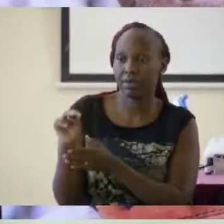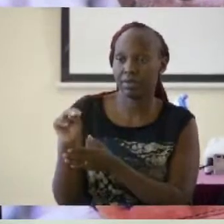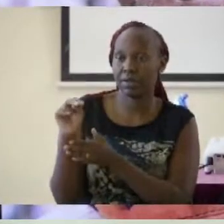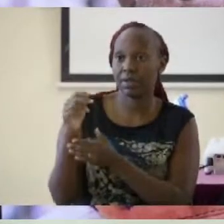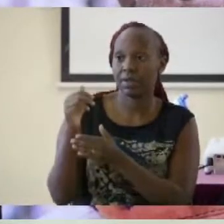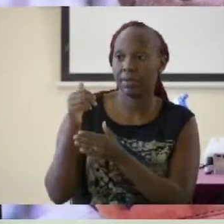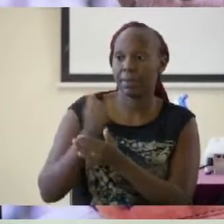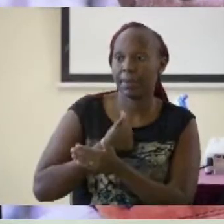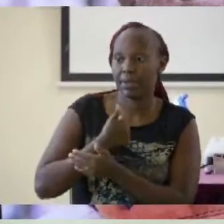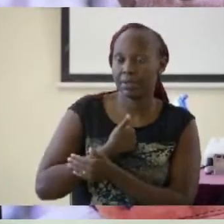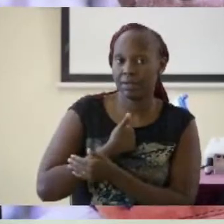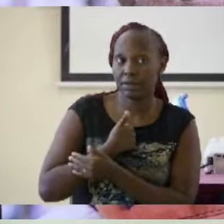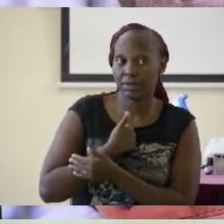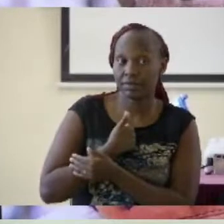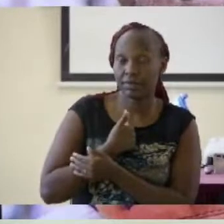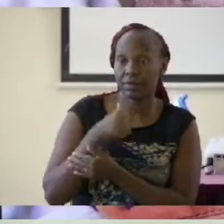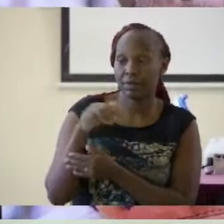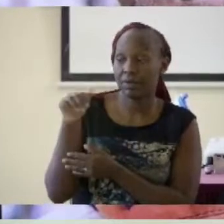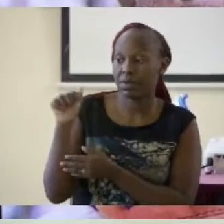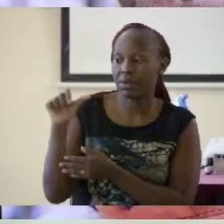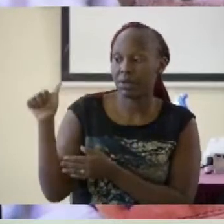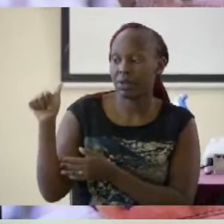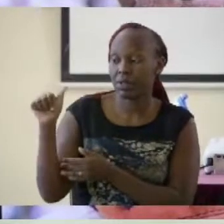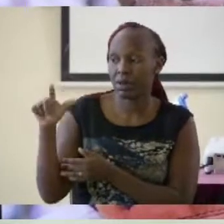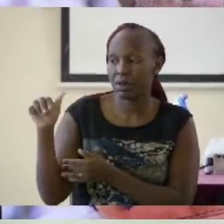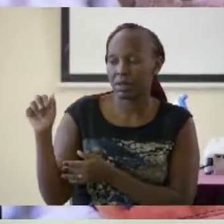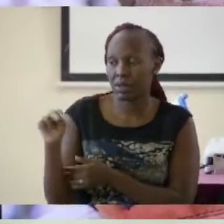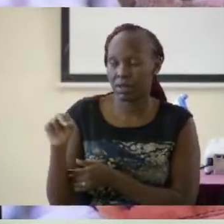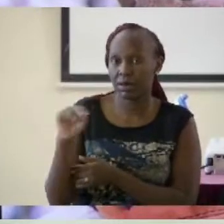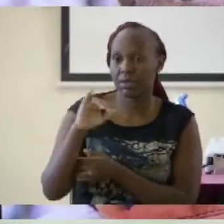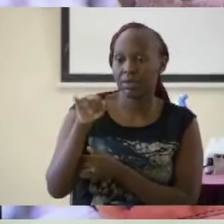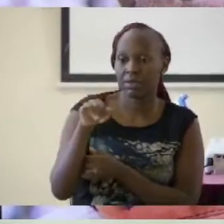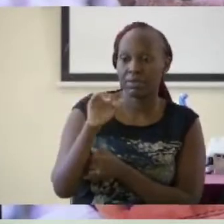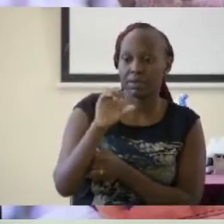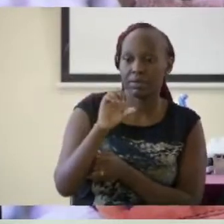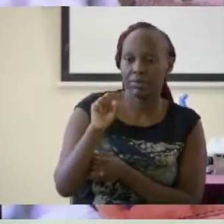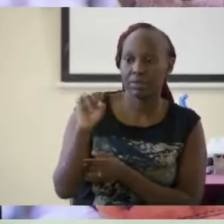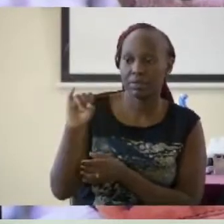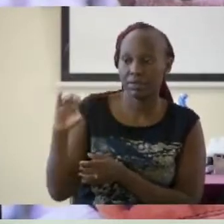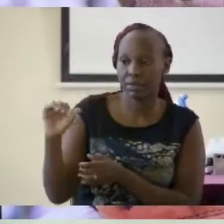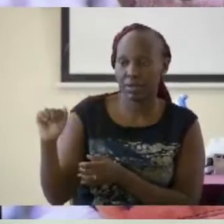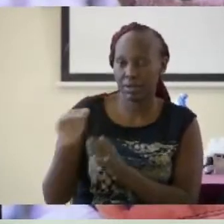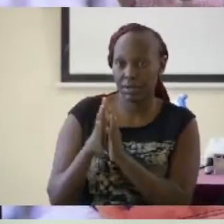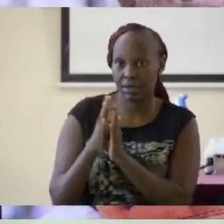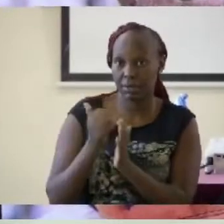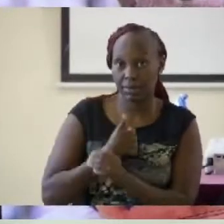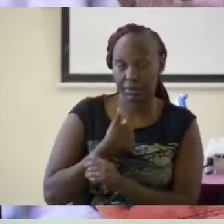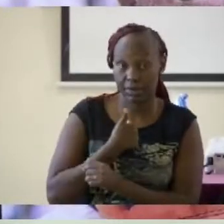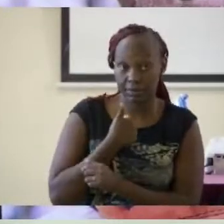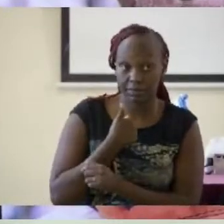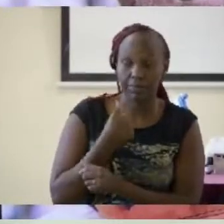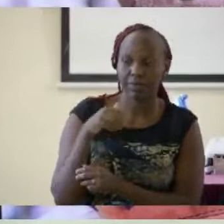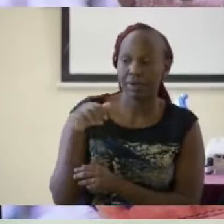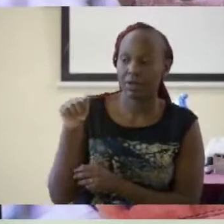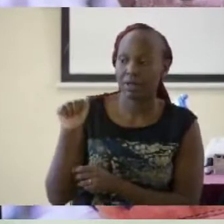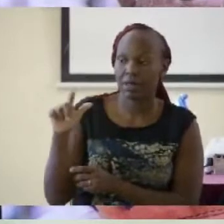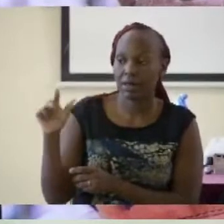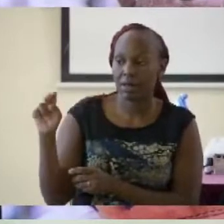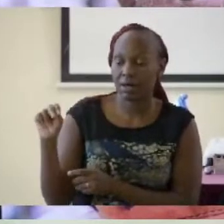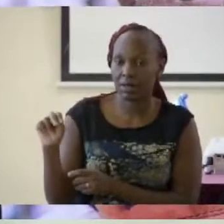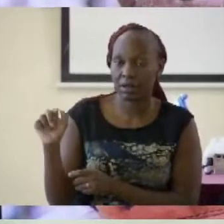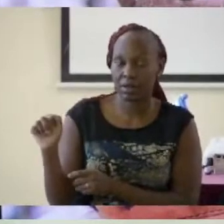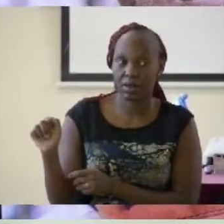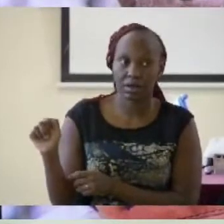myself, Alan Achesa Maleche, Jessica Achieng Olwoch, and myself. Alan Achesa is